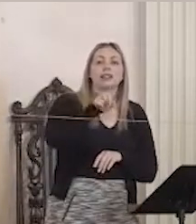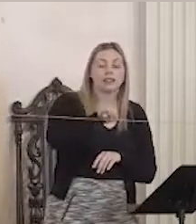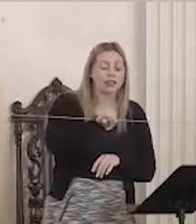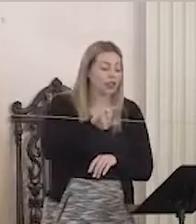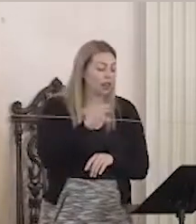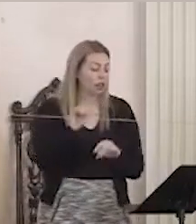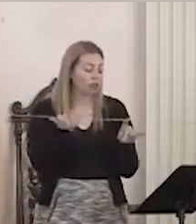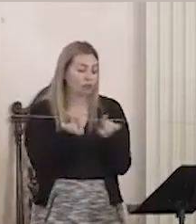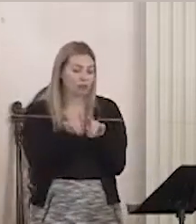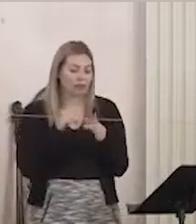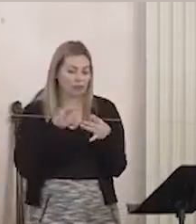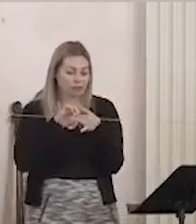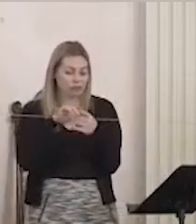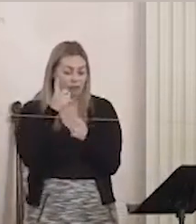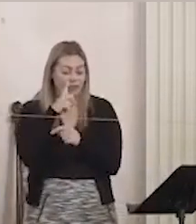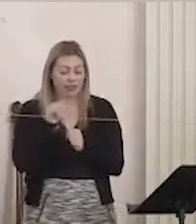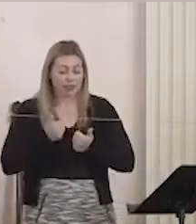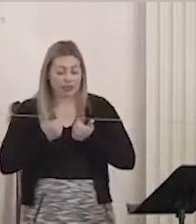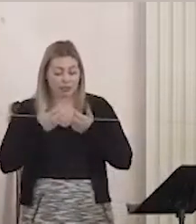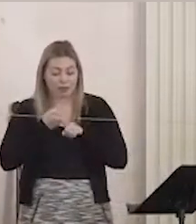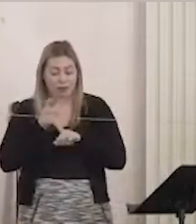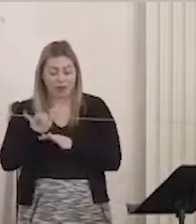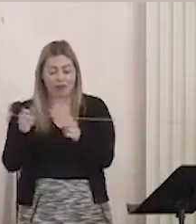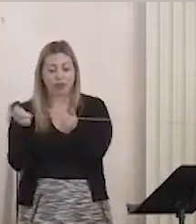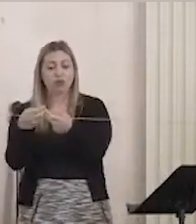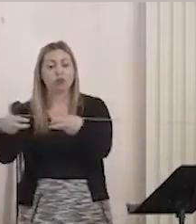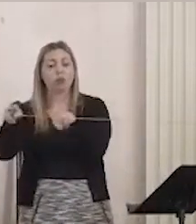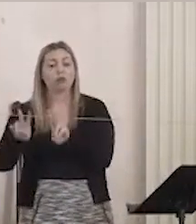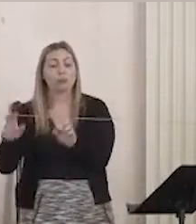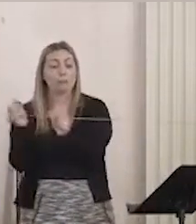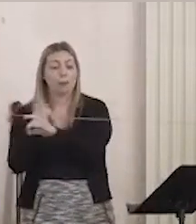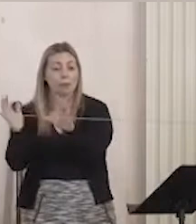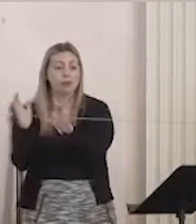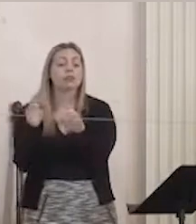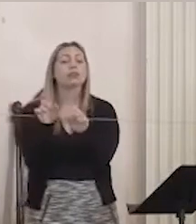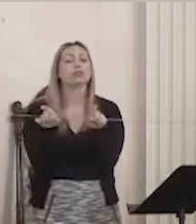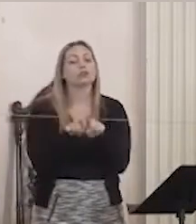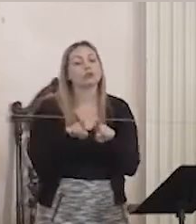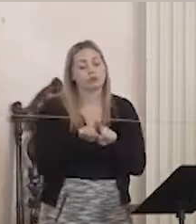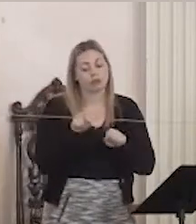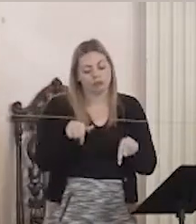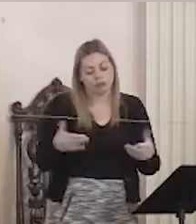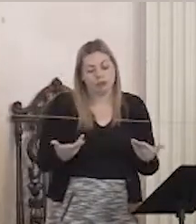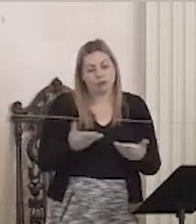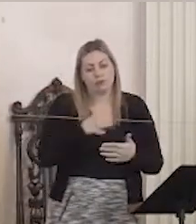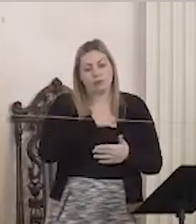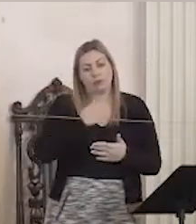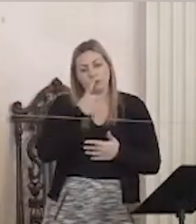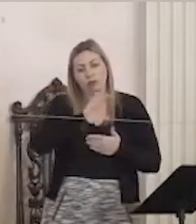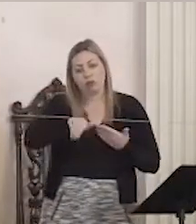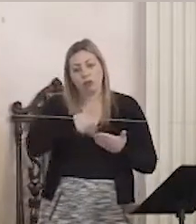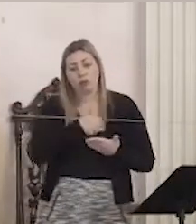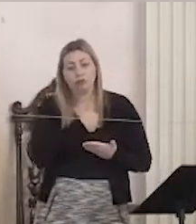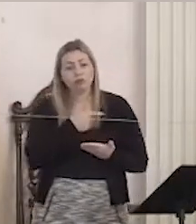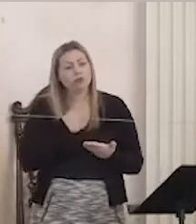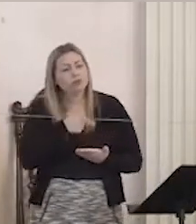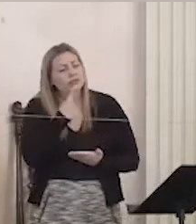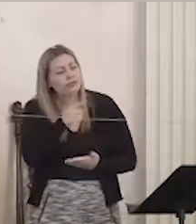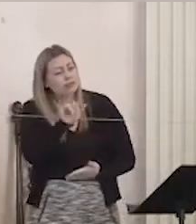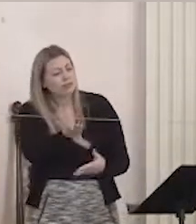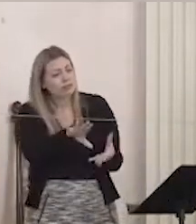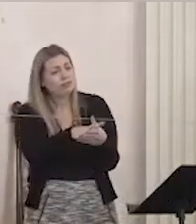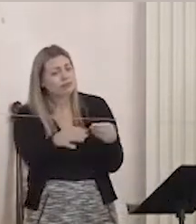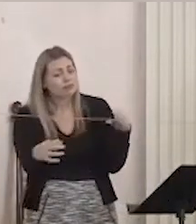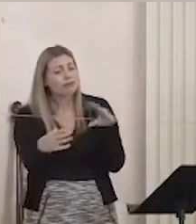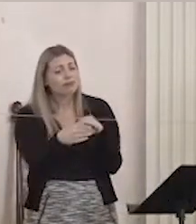relationship between the survivors of the Hiroshima bombings and members of All Souls. And we tell that